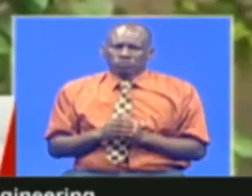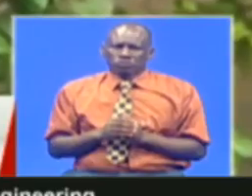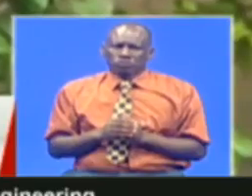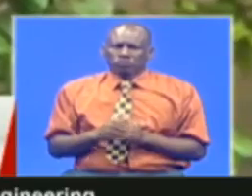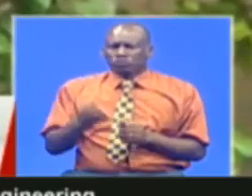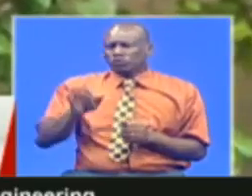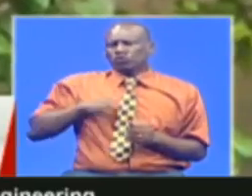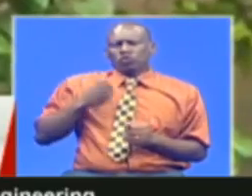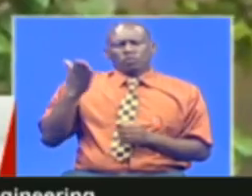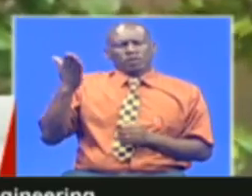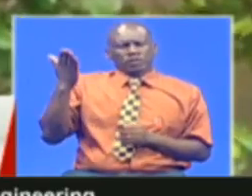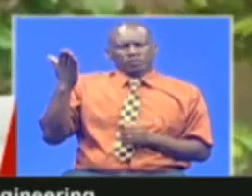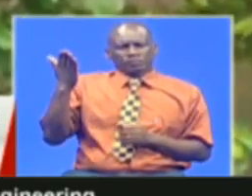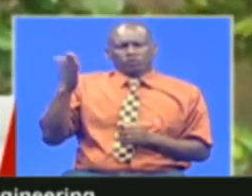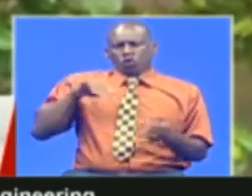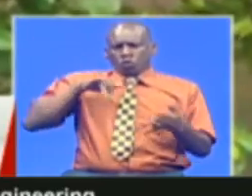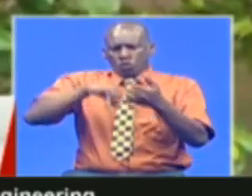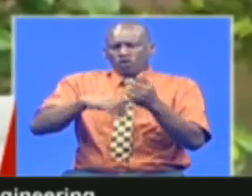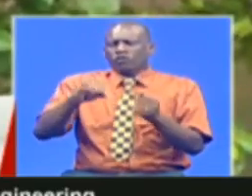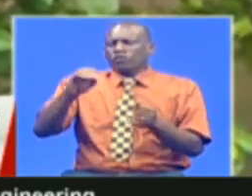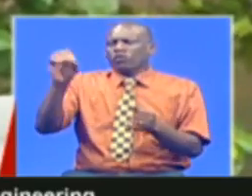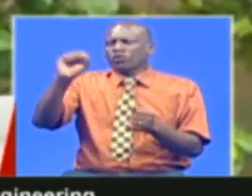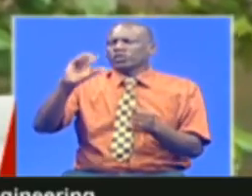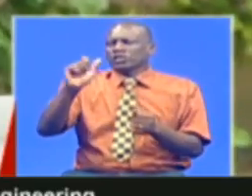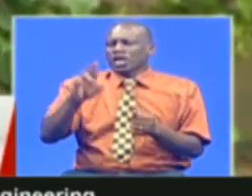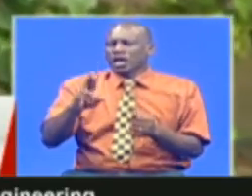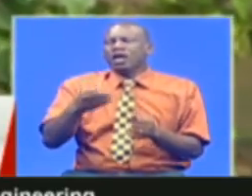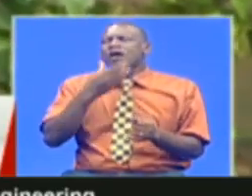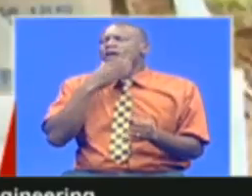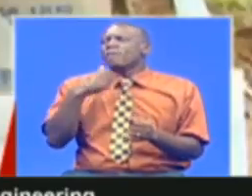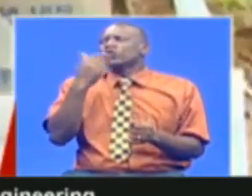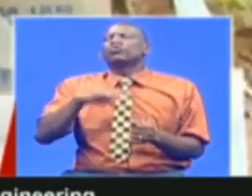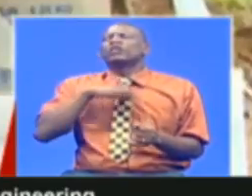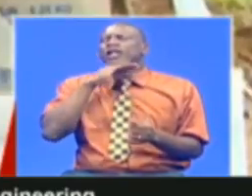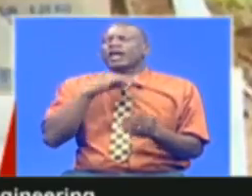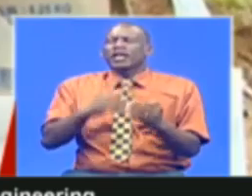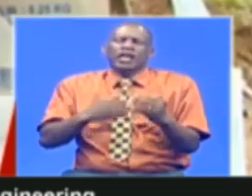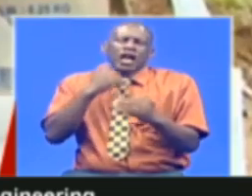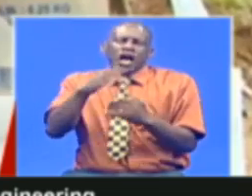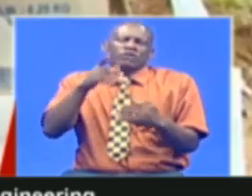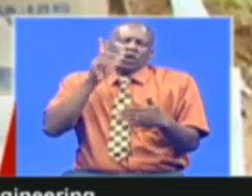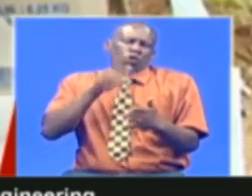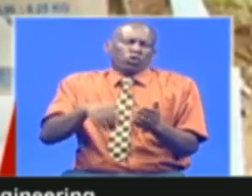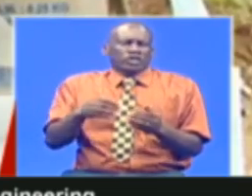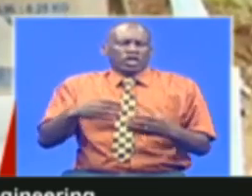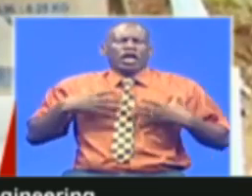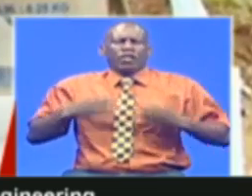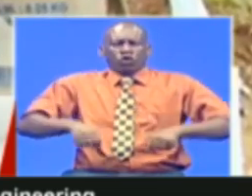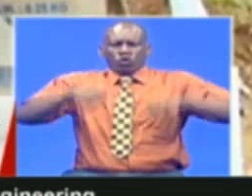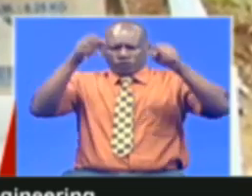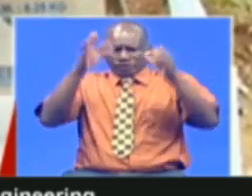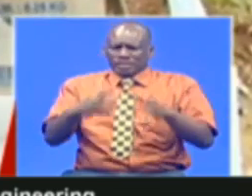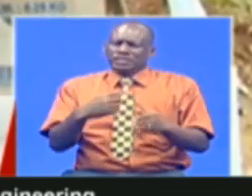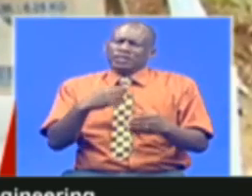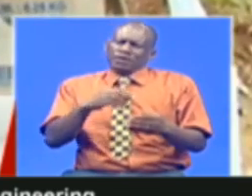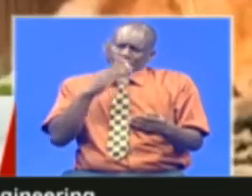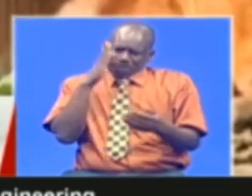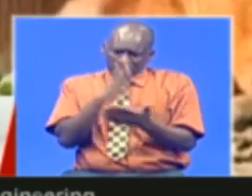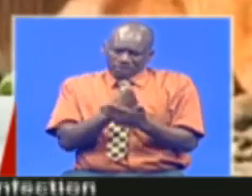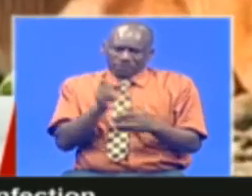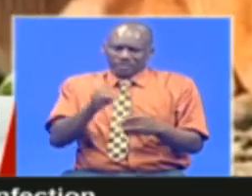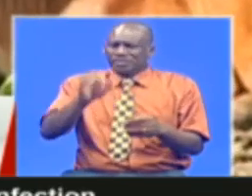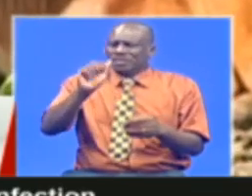Christine is the wife of Oscar Ondire, the man who died as a result of what medics at the Kisumu County Hospital believe is